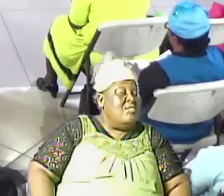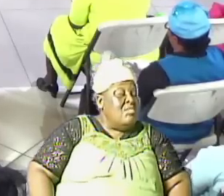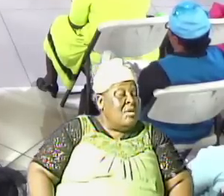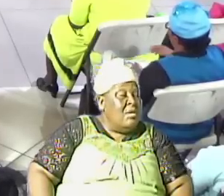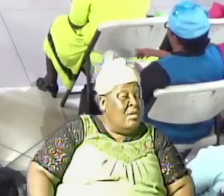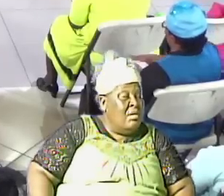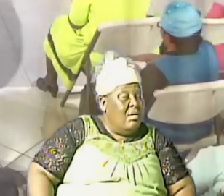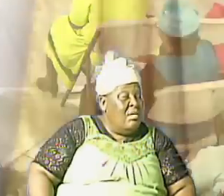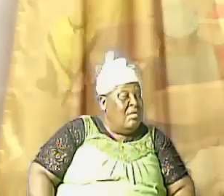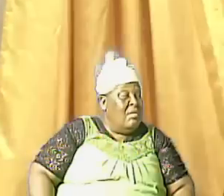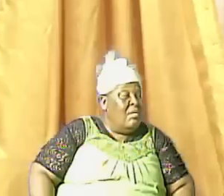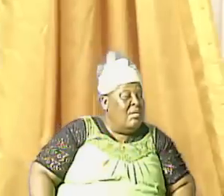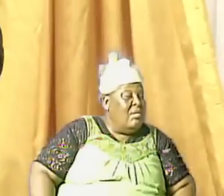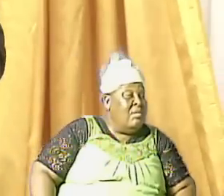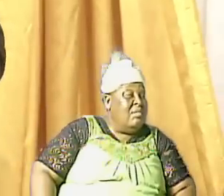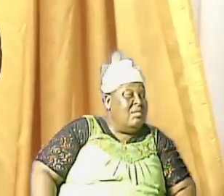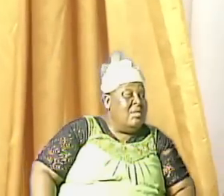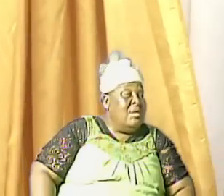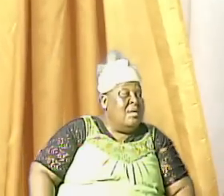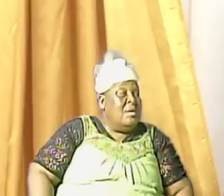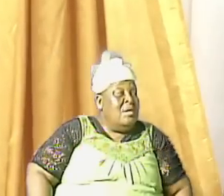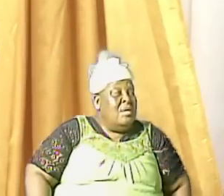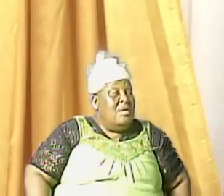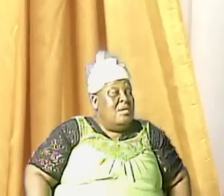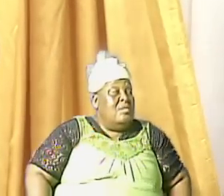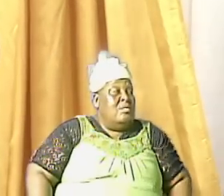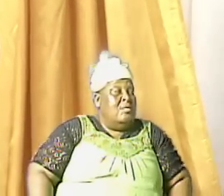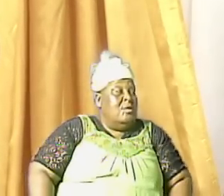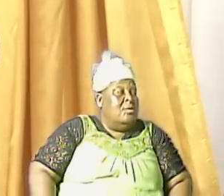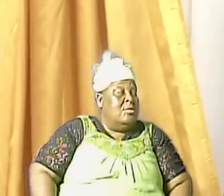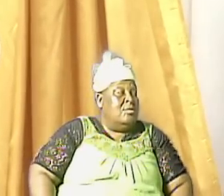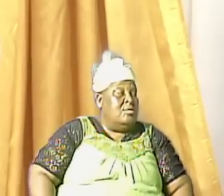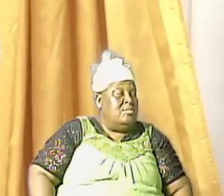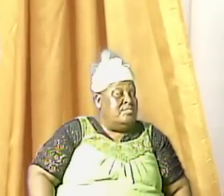Mm-hmm. Yeah, if it even take a minute.